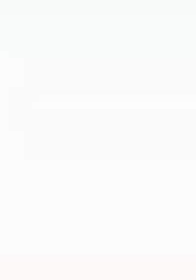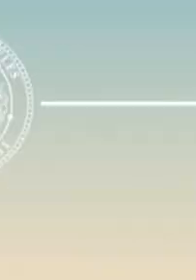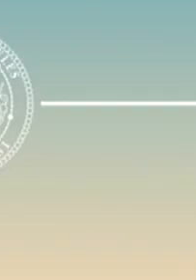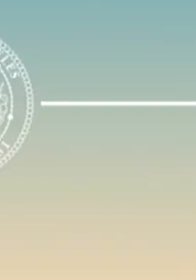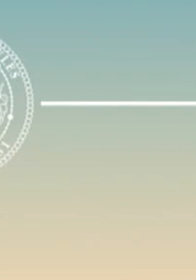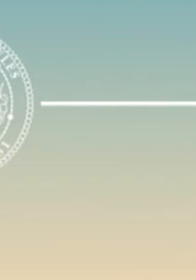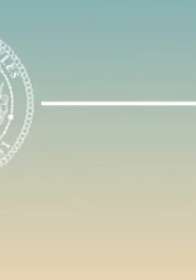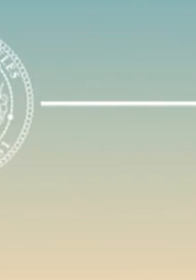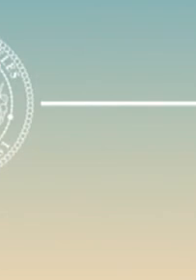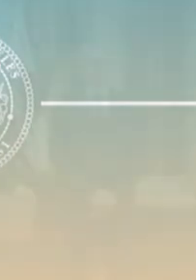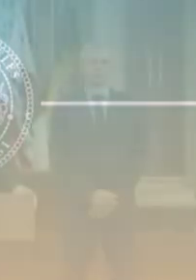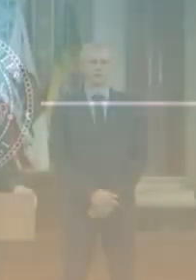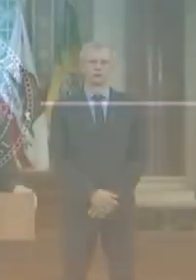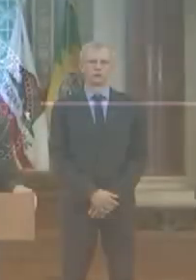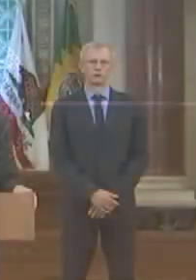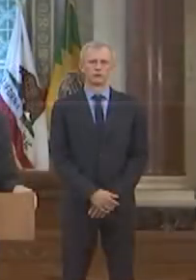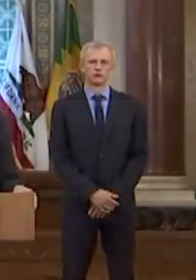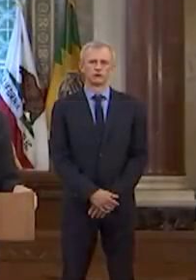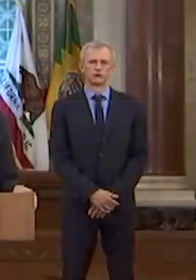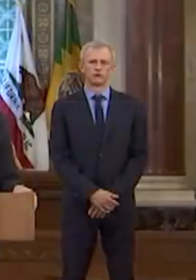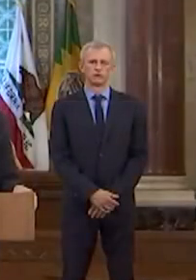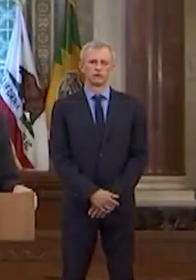strong.